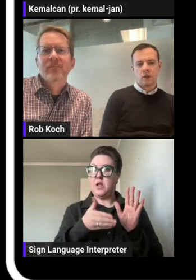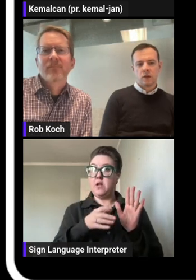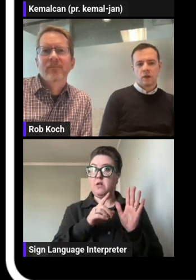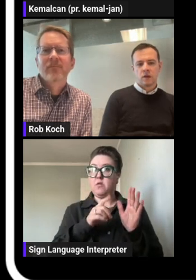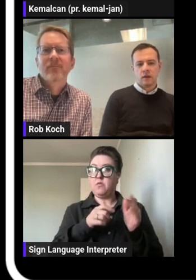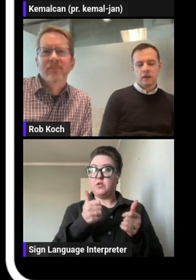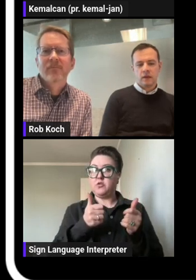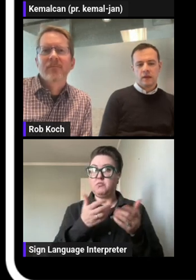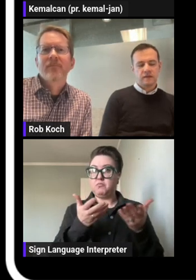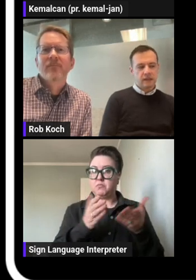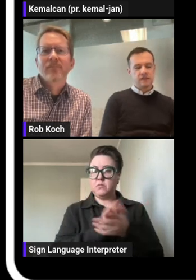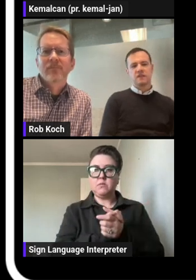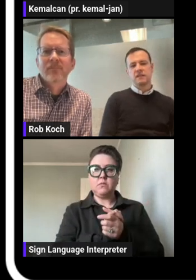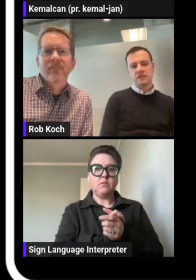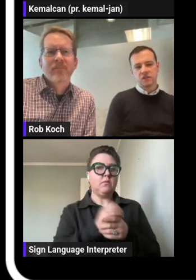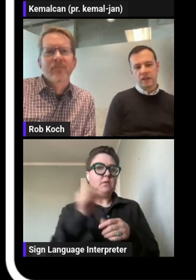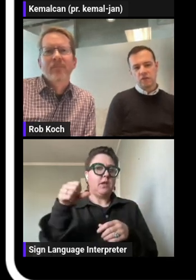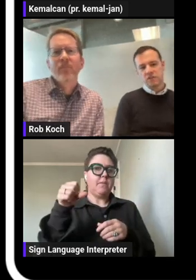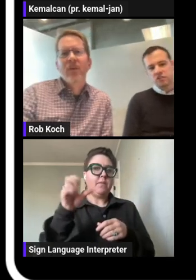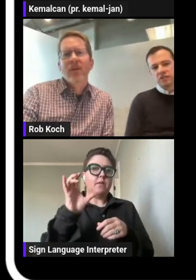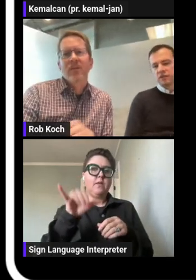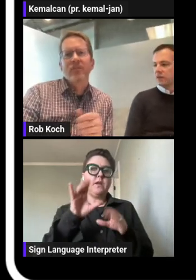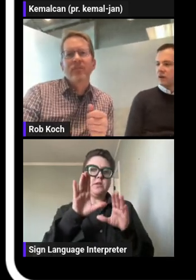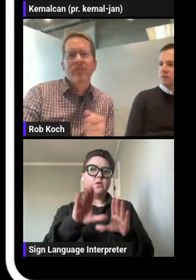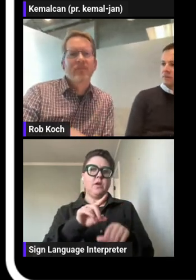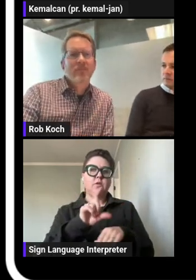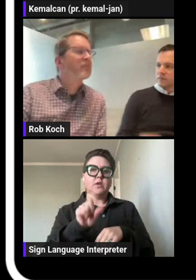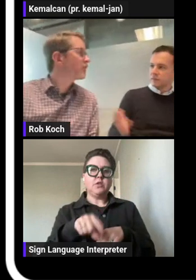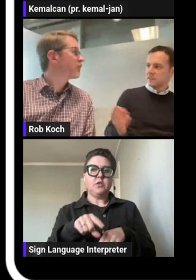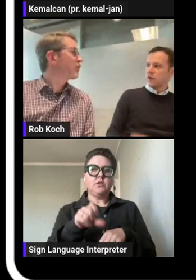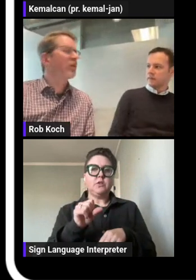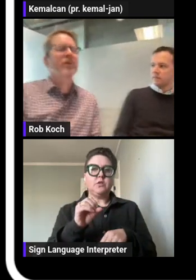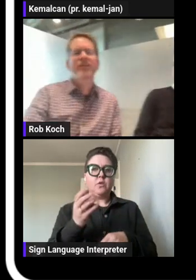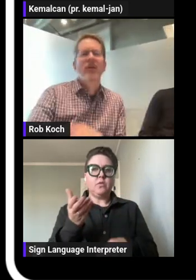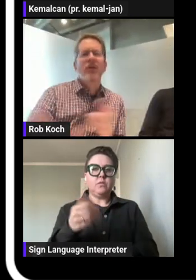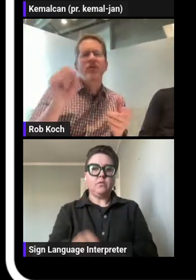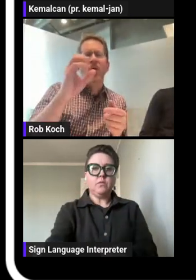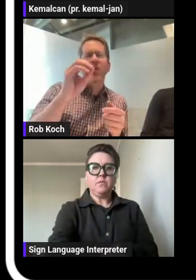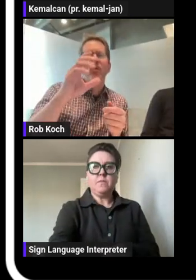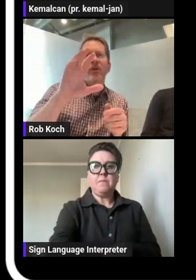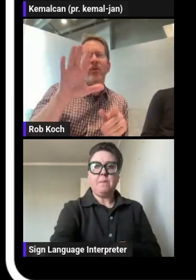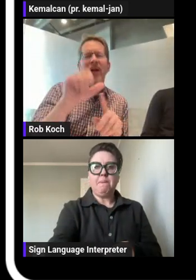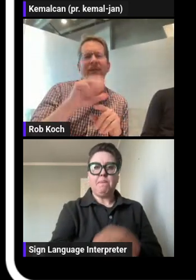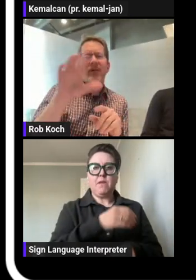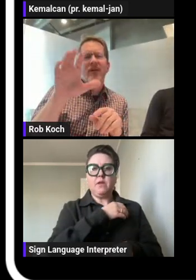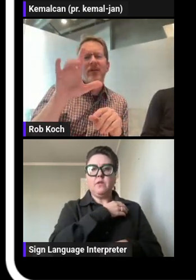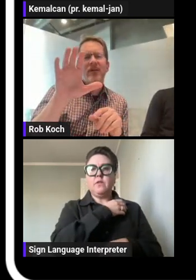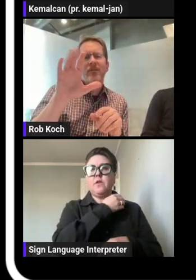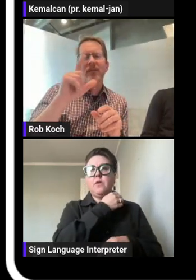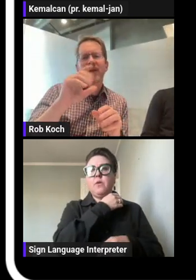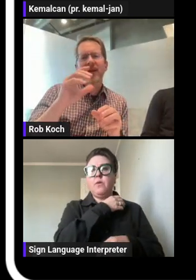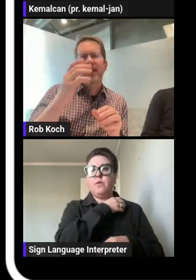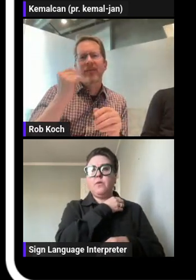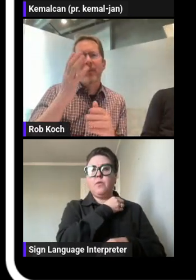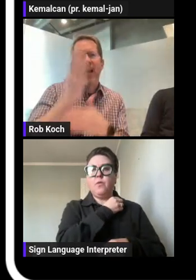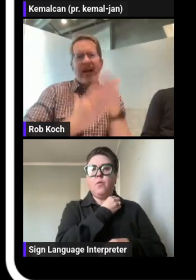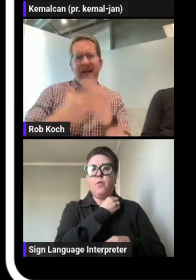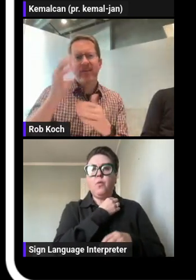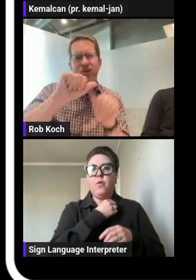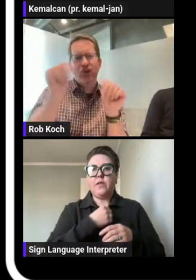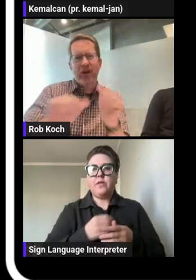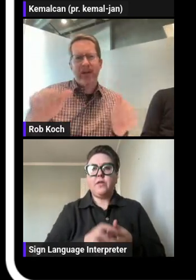Sorry. Yeah, that's a great question. Please go ahead. So, yeah.